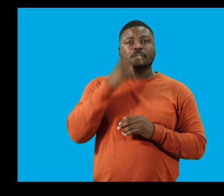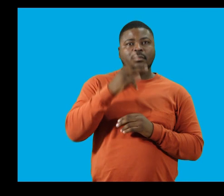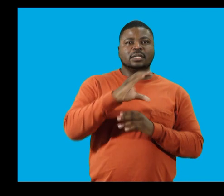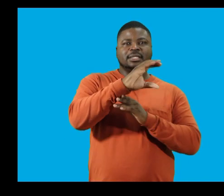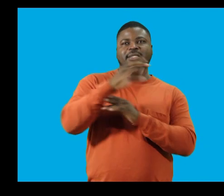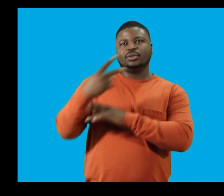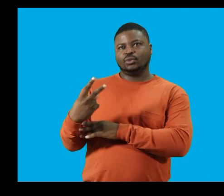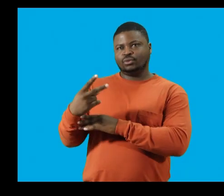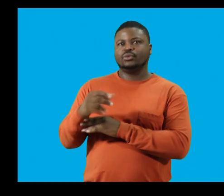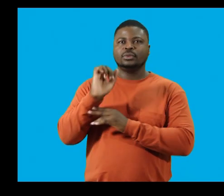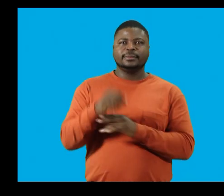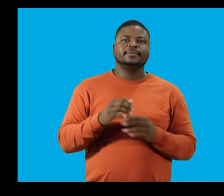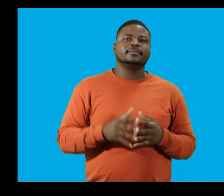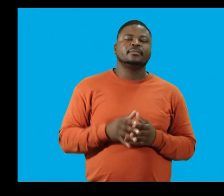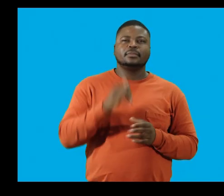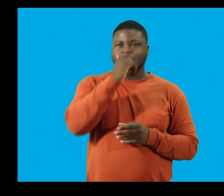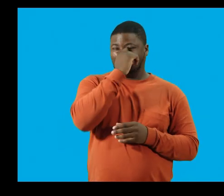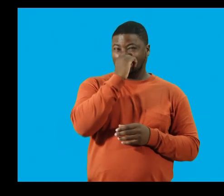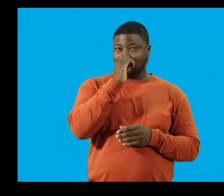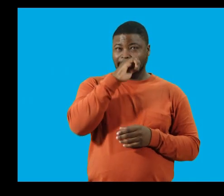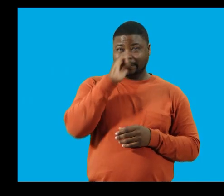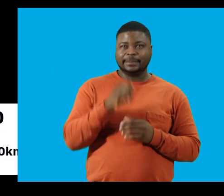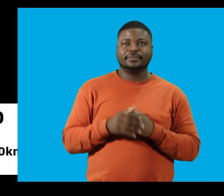So there we go, C2.